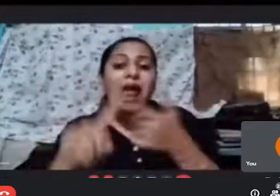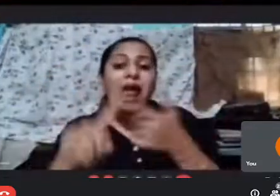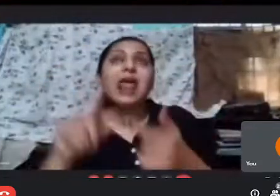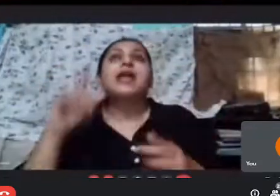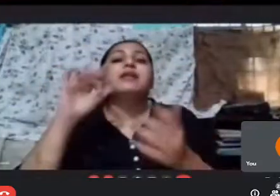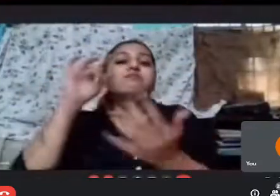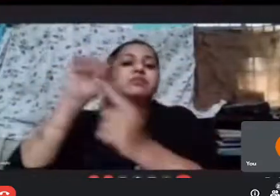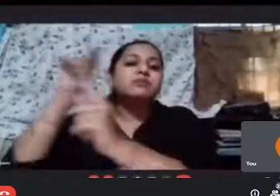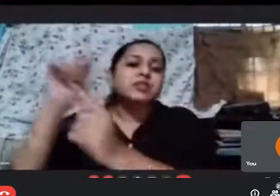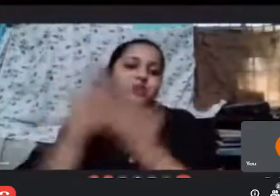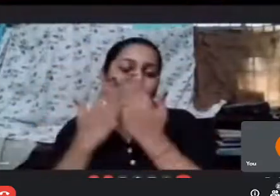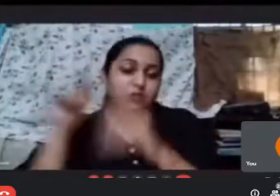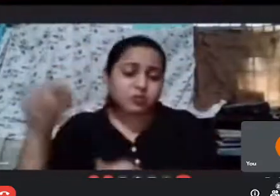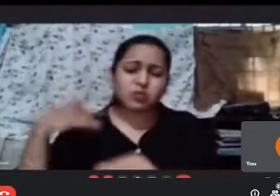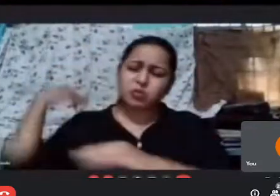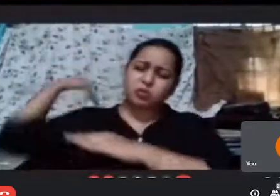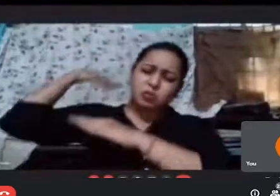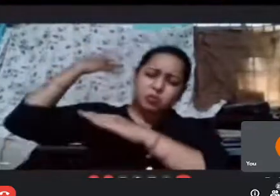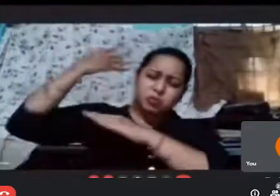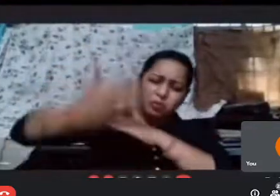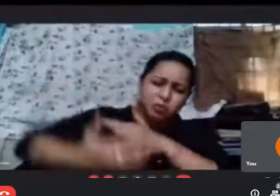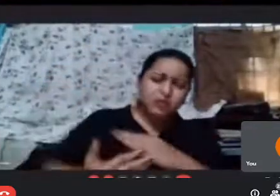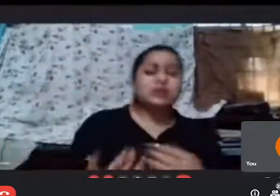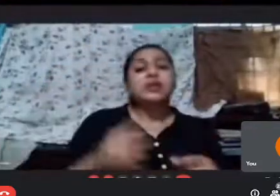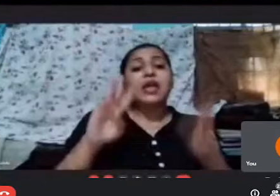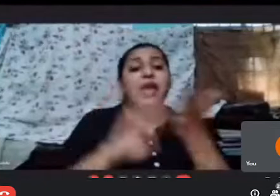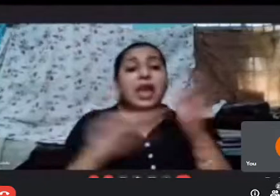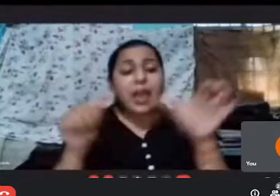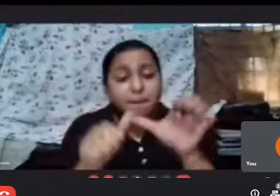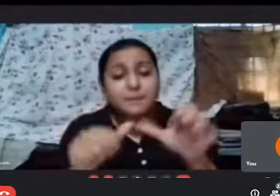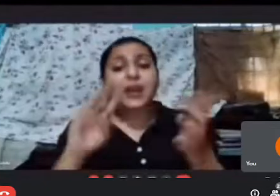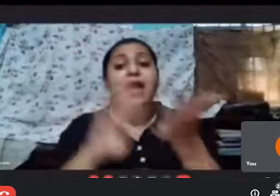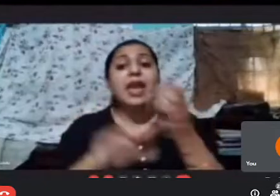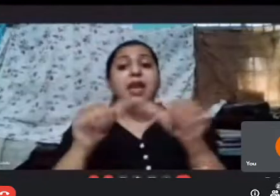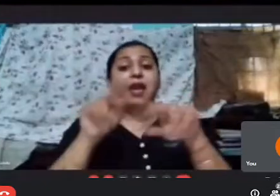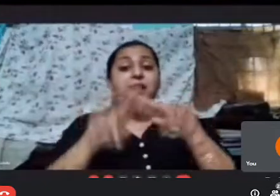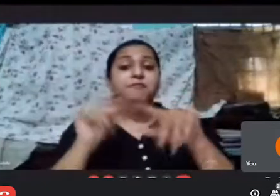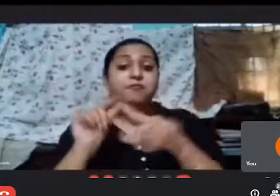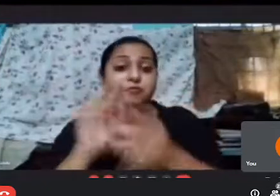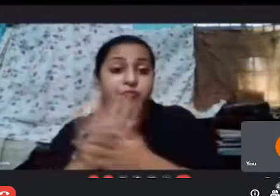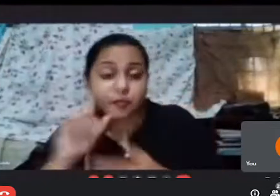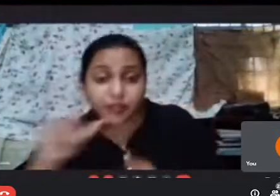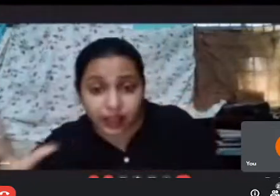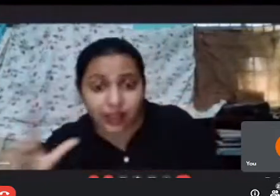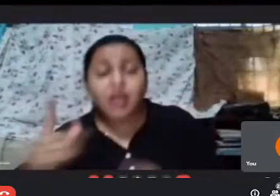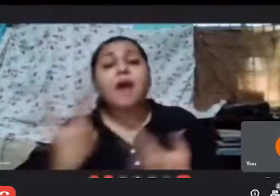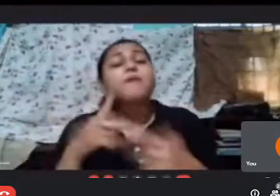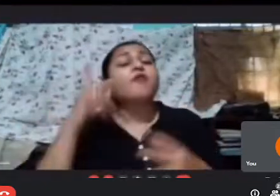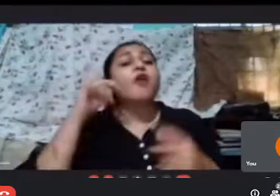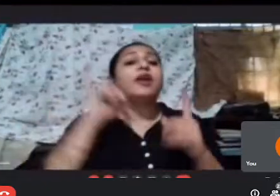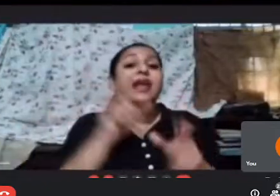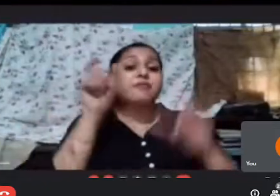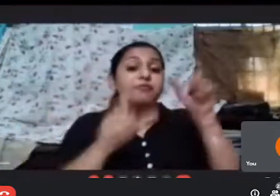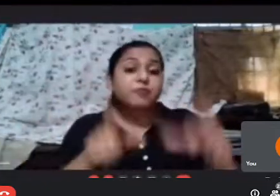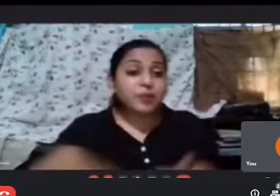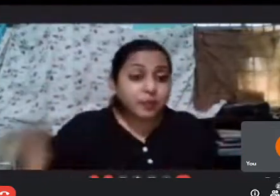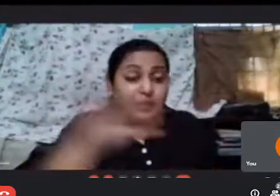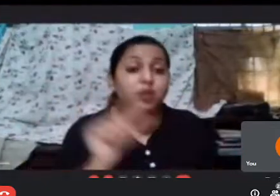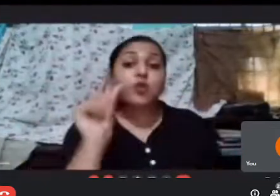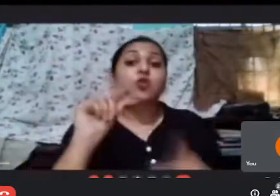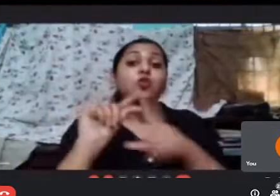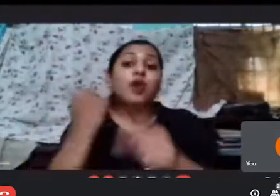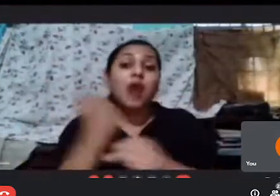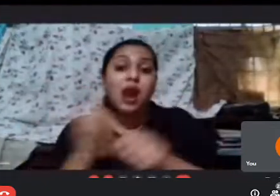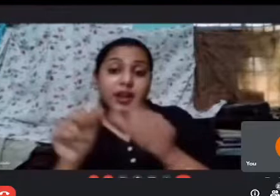supervised MA, MPhil, and PhD projects undertaken by deaf people from Uganda, India, Japan,